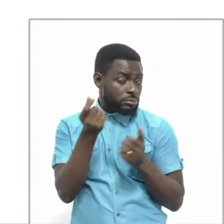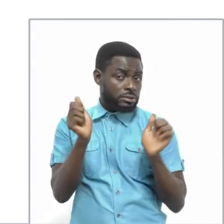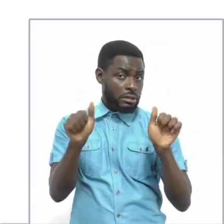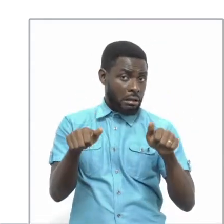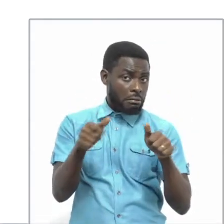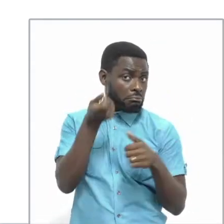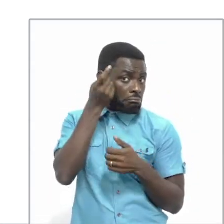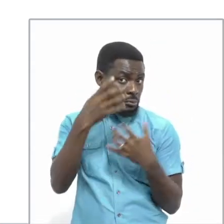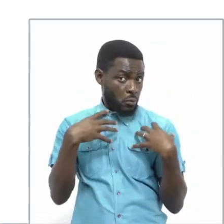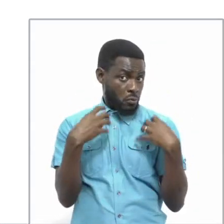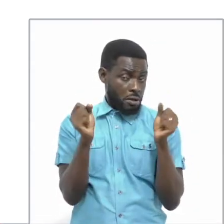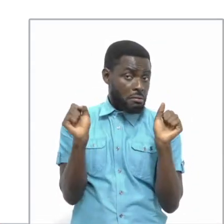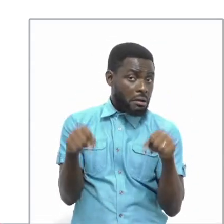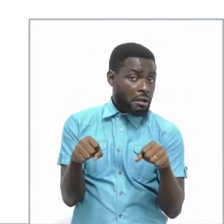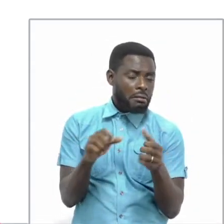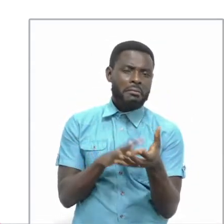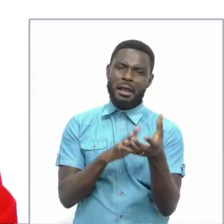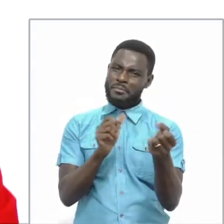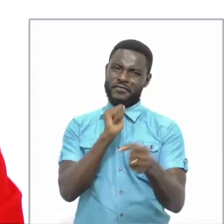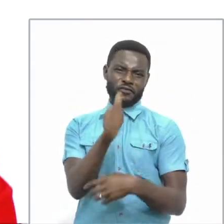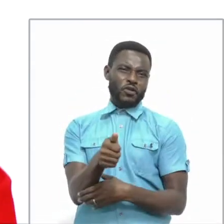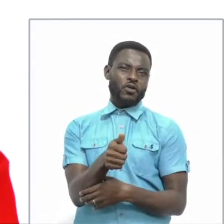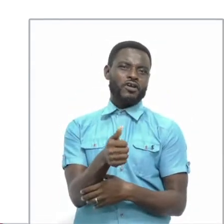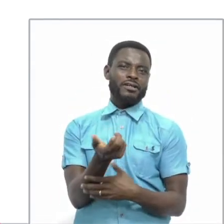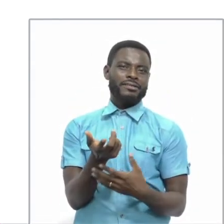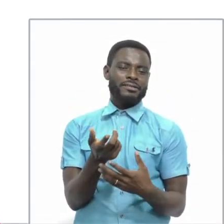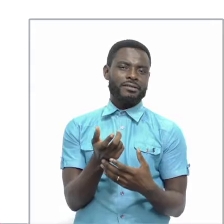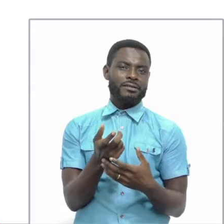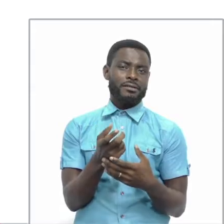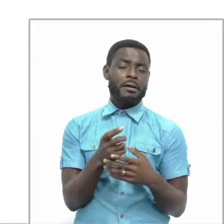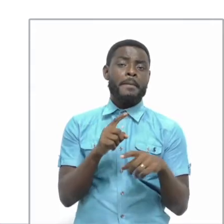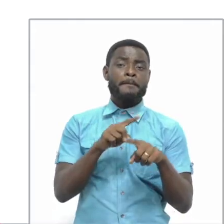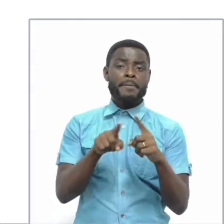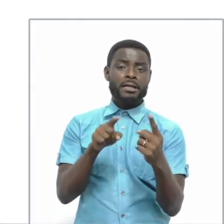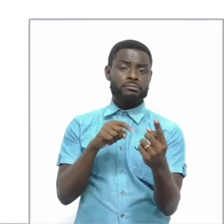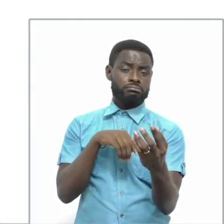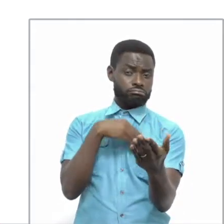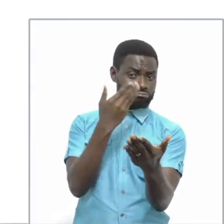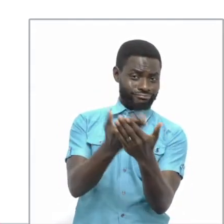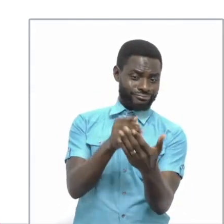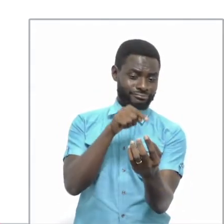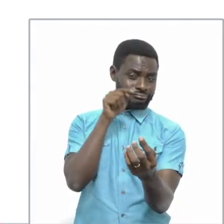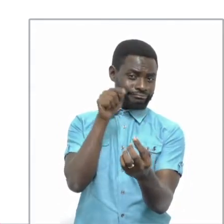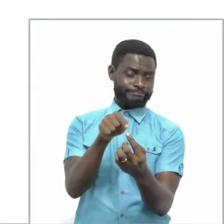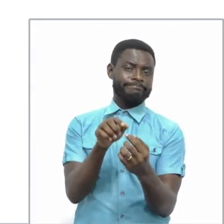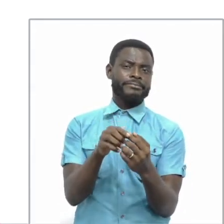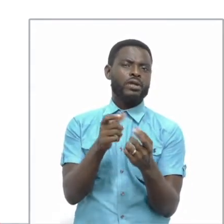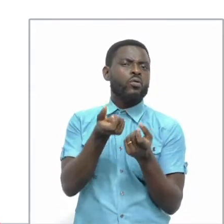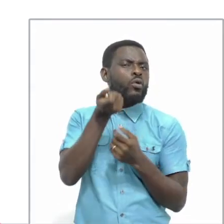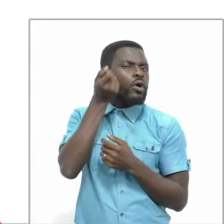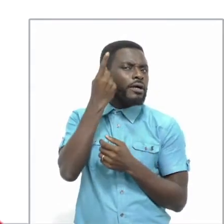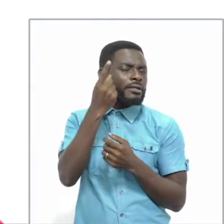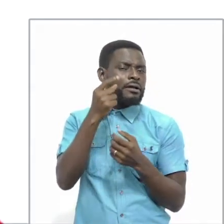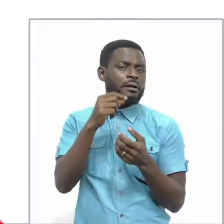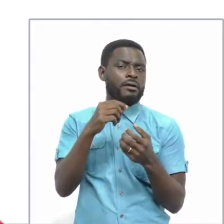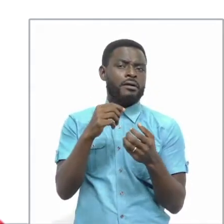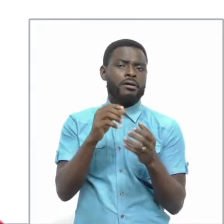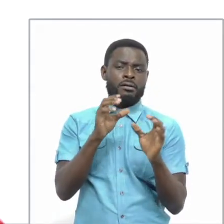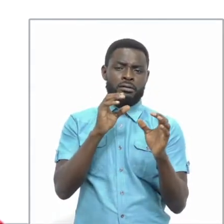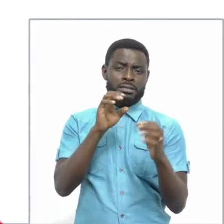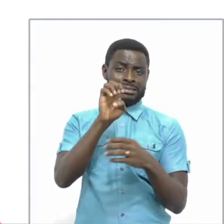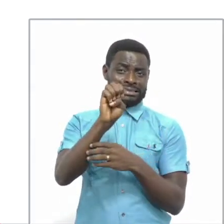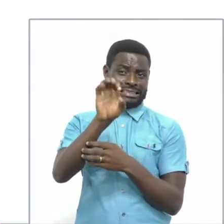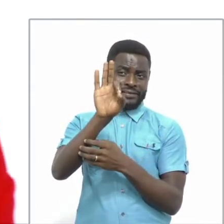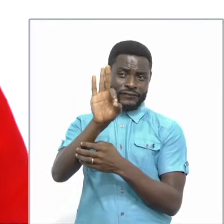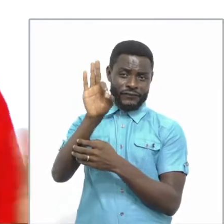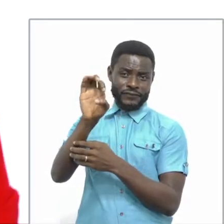it? I believe not. But to get to that point, we want to understand what effective means.